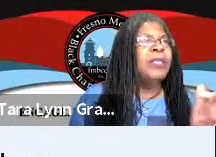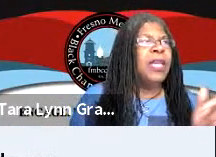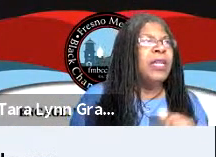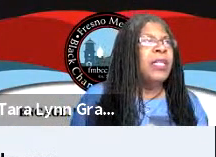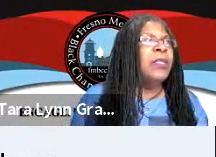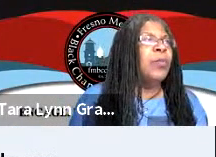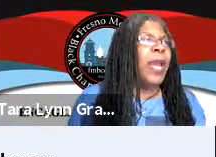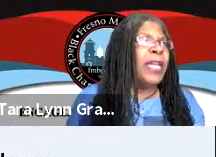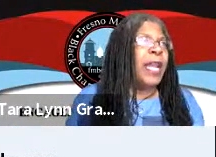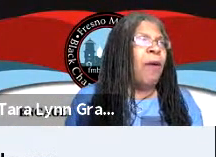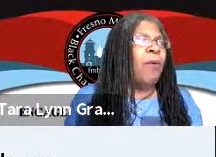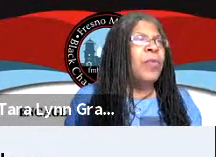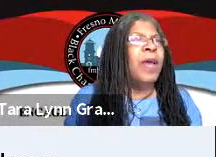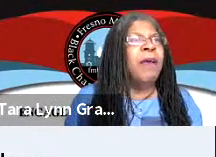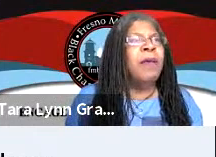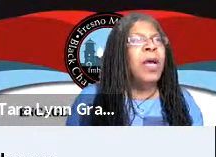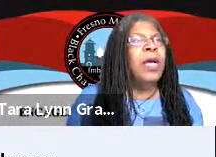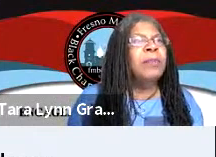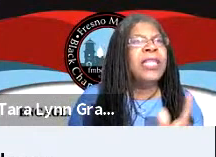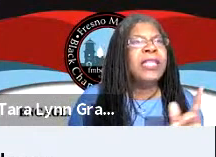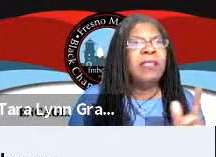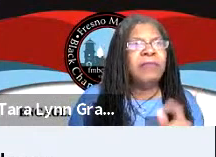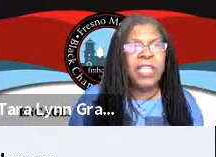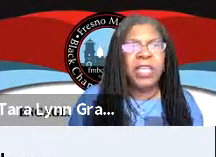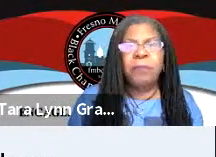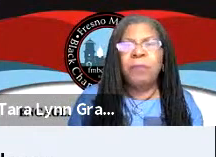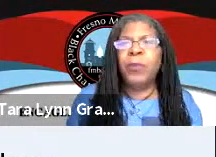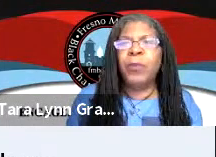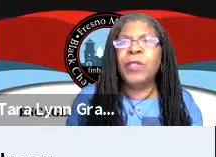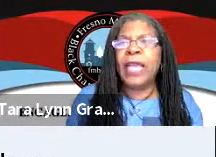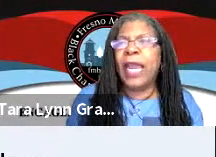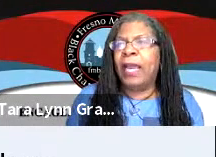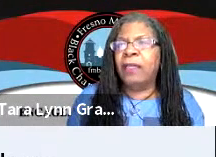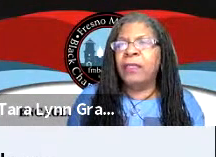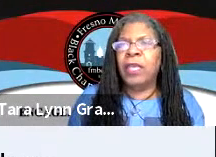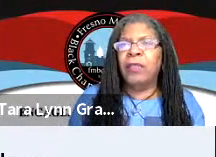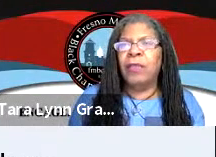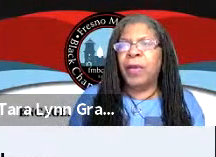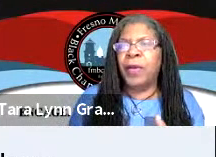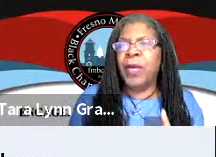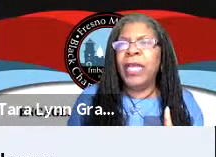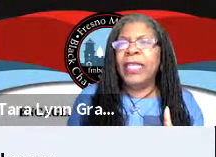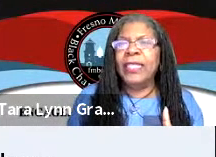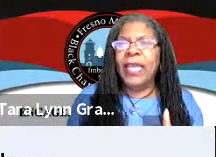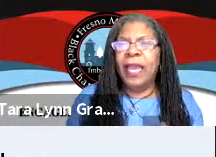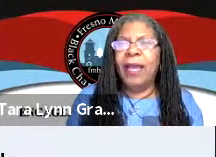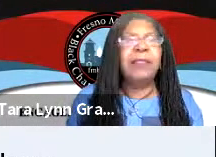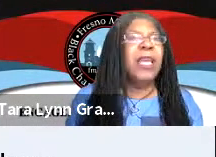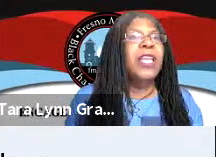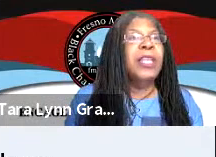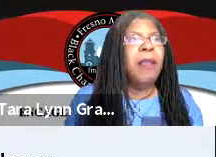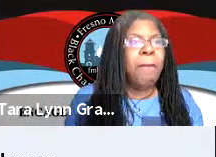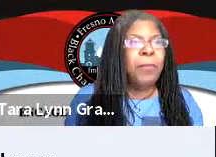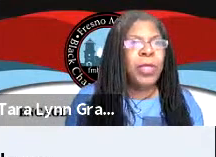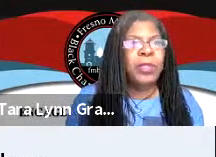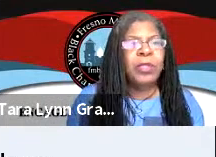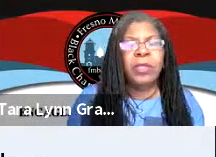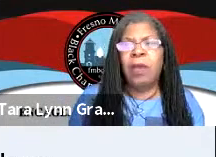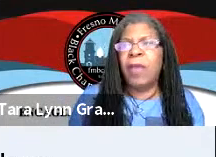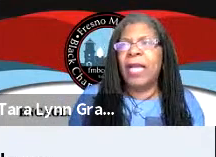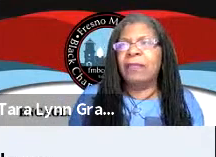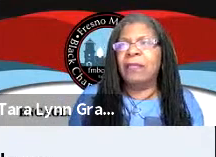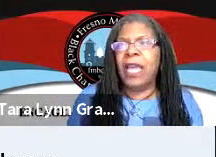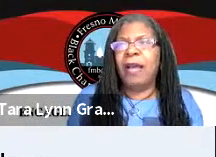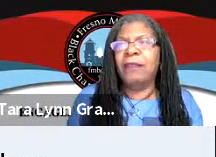So this is right now the list of team members and their task